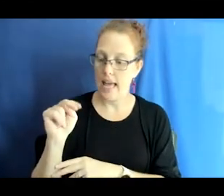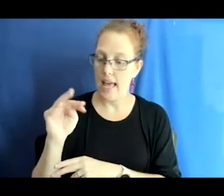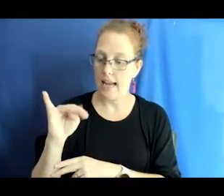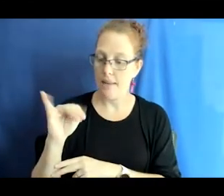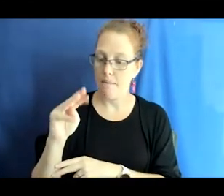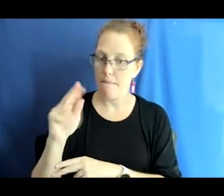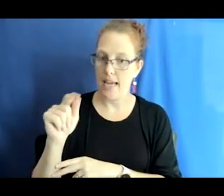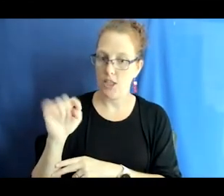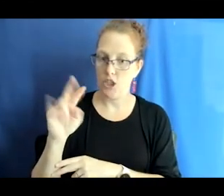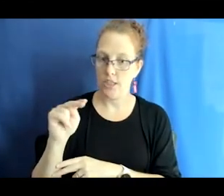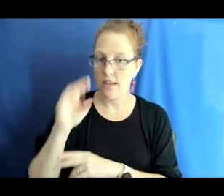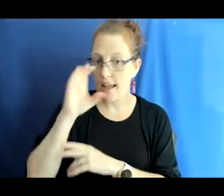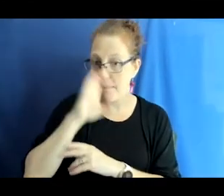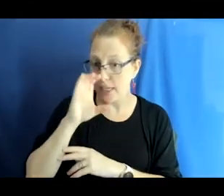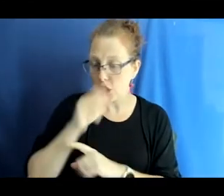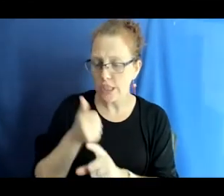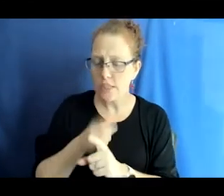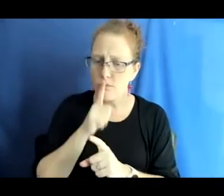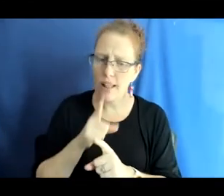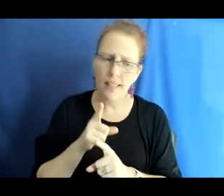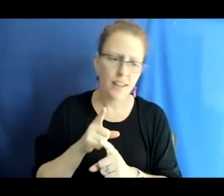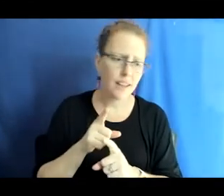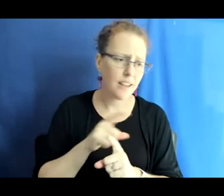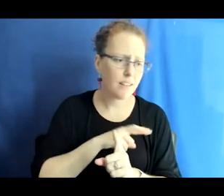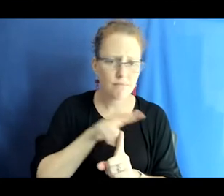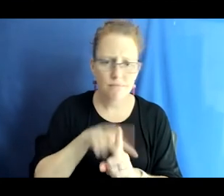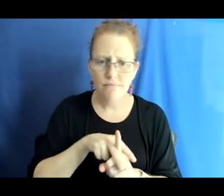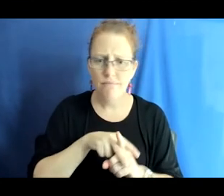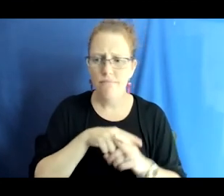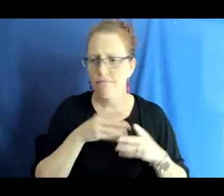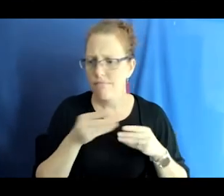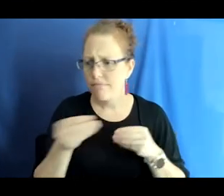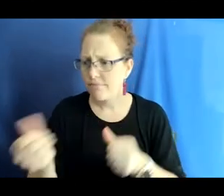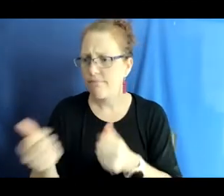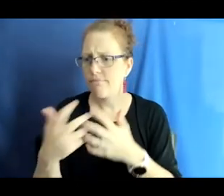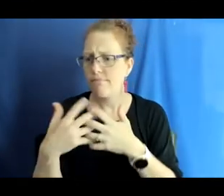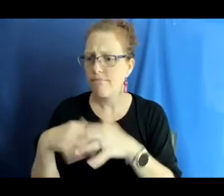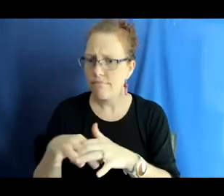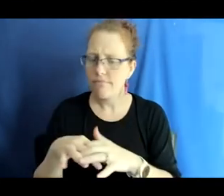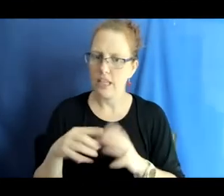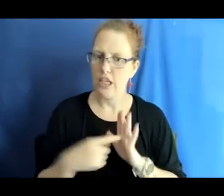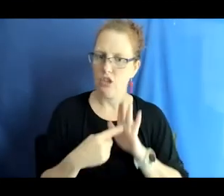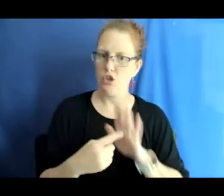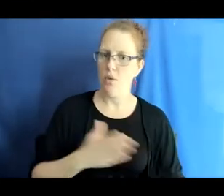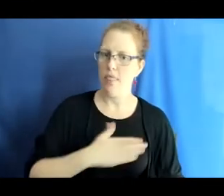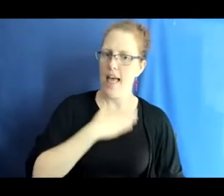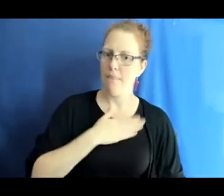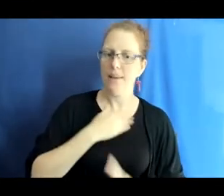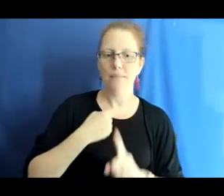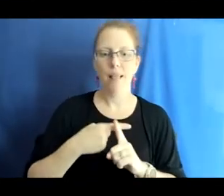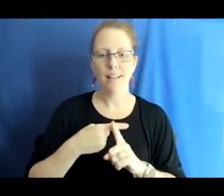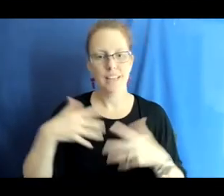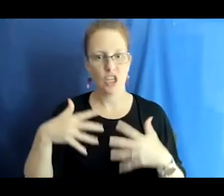was the joy and the happiness really came through, along with the nervousness for sure,